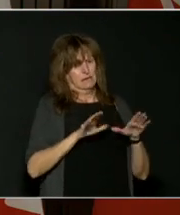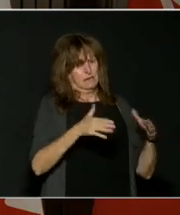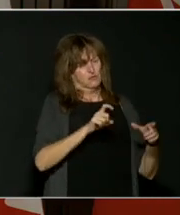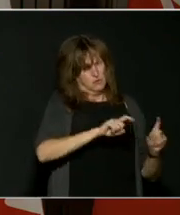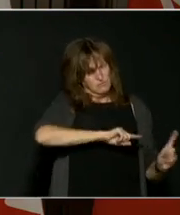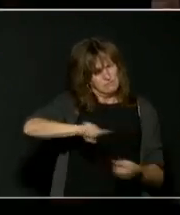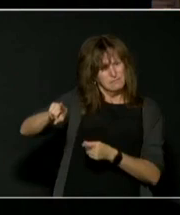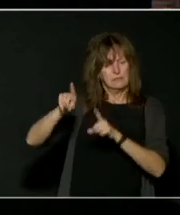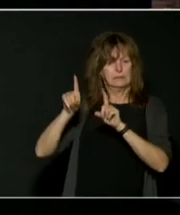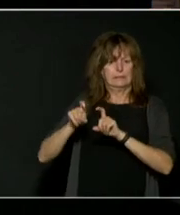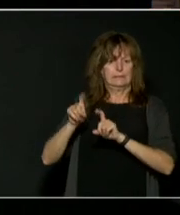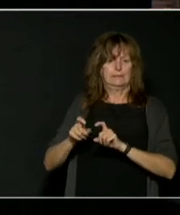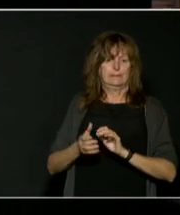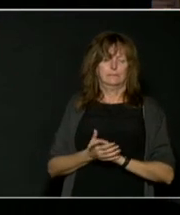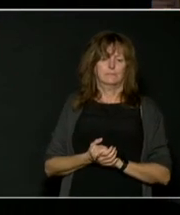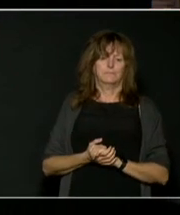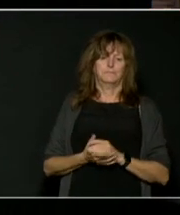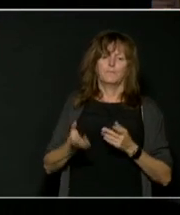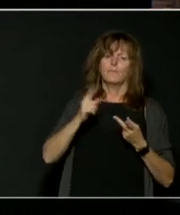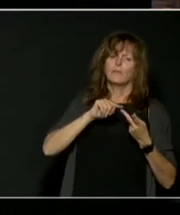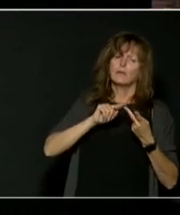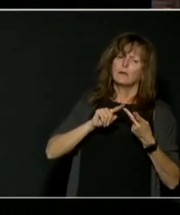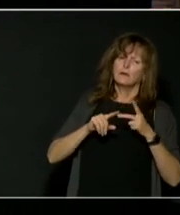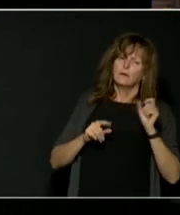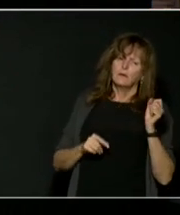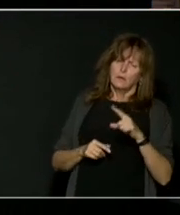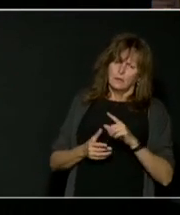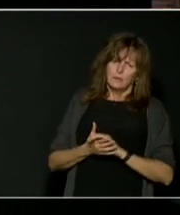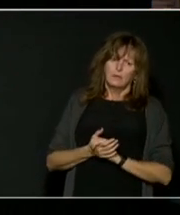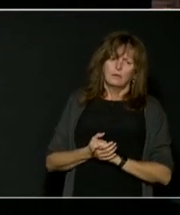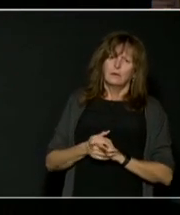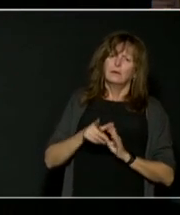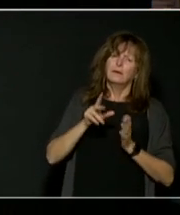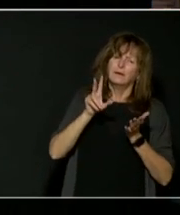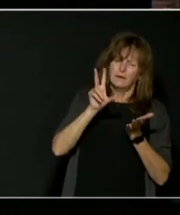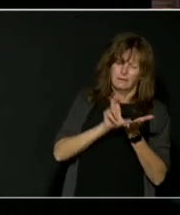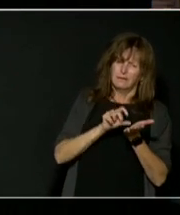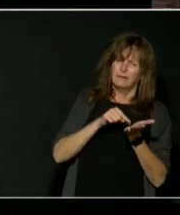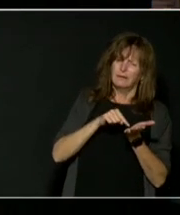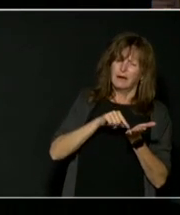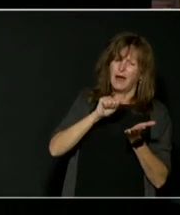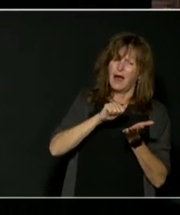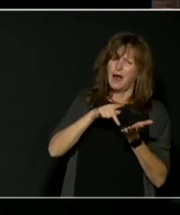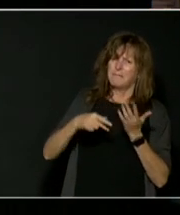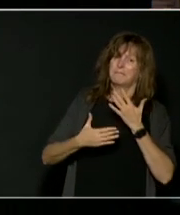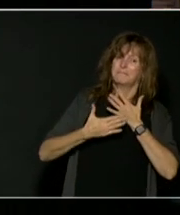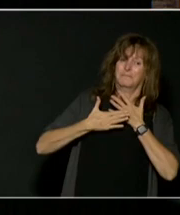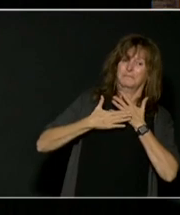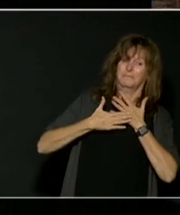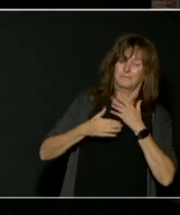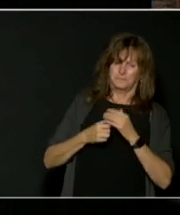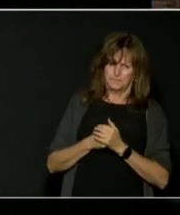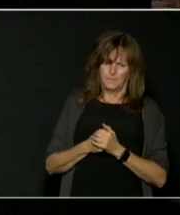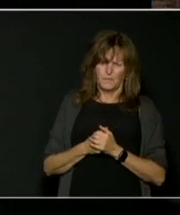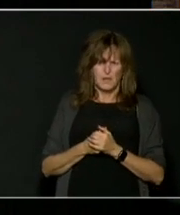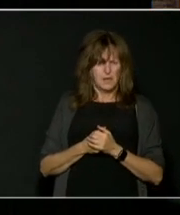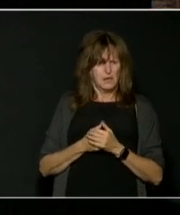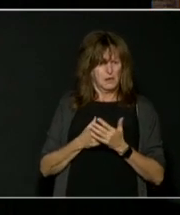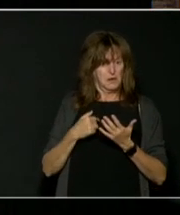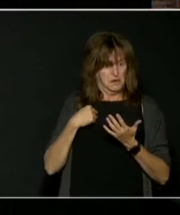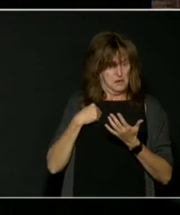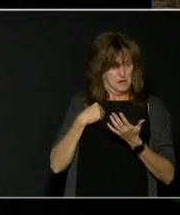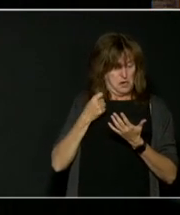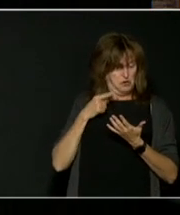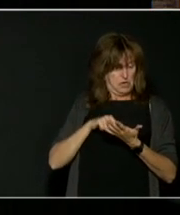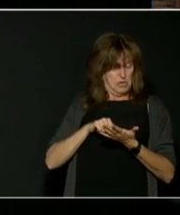In terms of the COVID Alert app, this is, my understanding is the app, gives people the prompt, you've